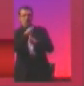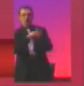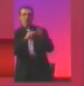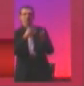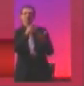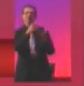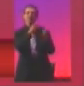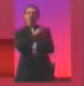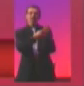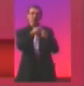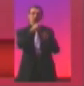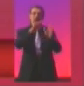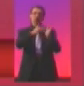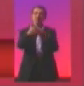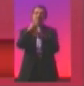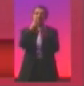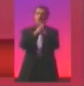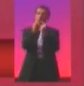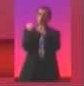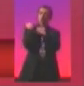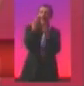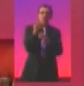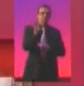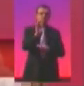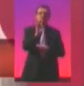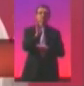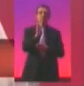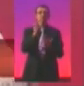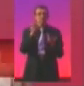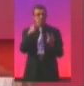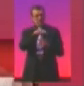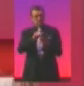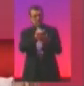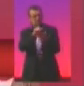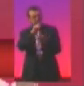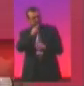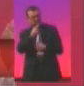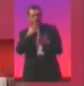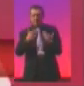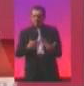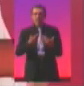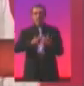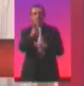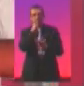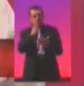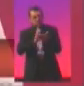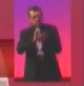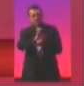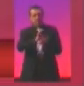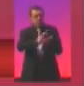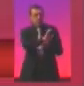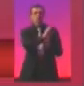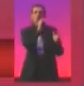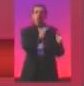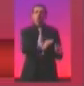financial services alone. That's why it's right, even in tough times, that we're investing in the